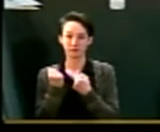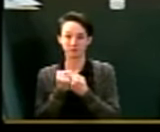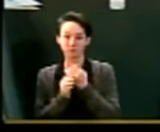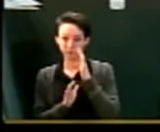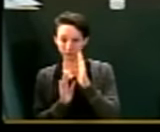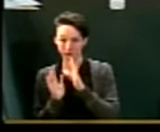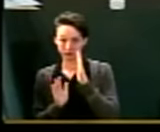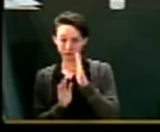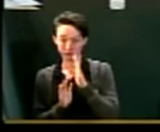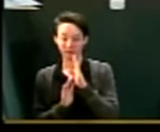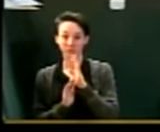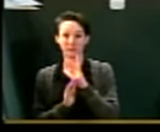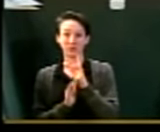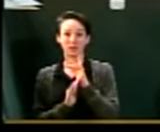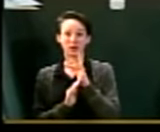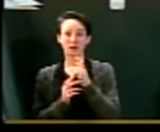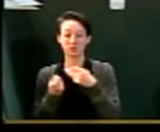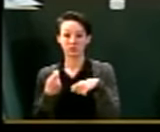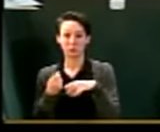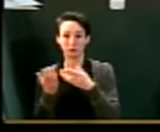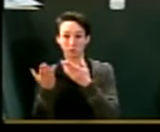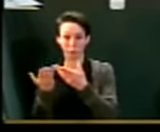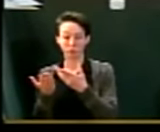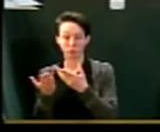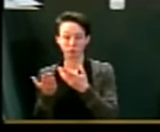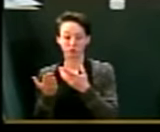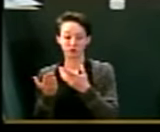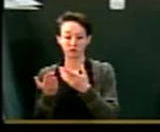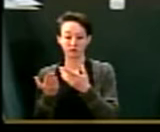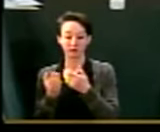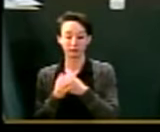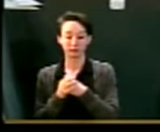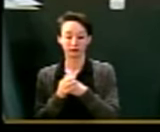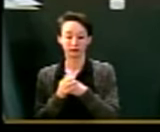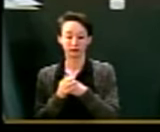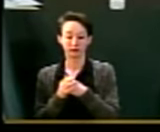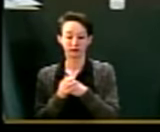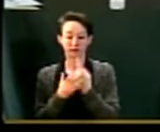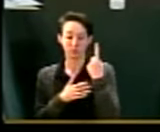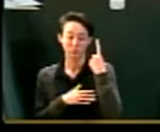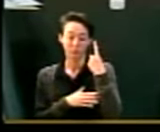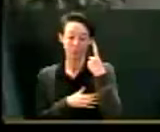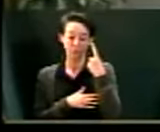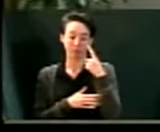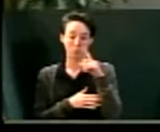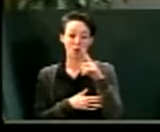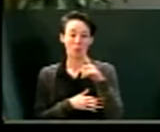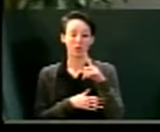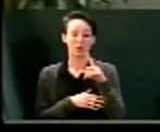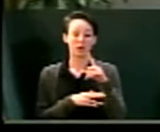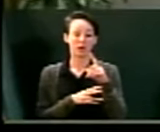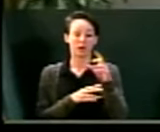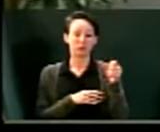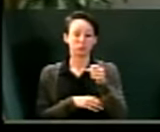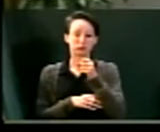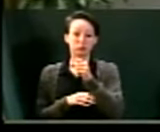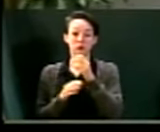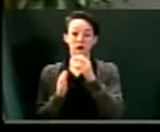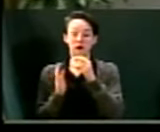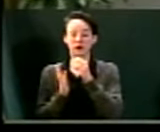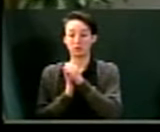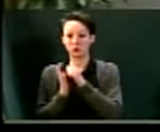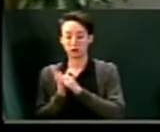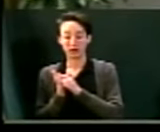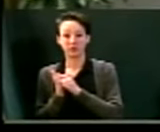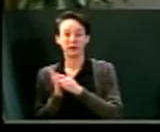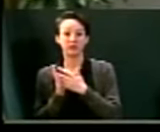substitute motion made by Ms. Roundtree and seconded by Ms. Horn to take this up at the board retreat, made